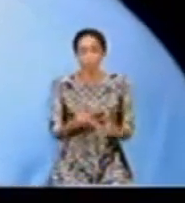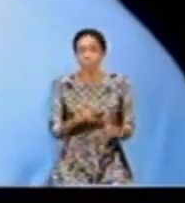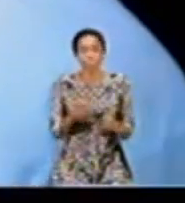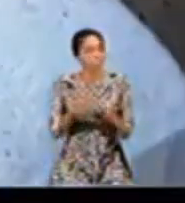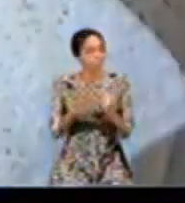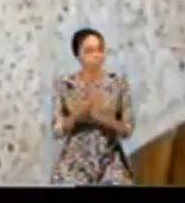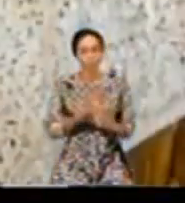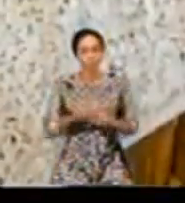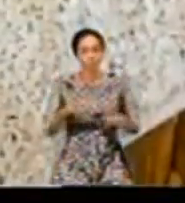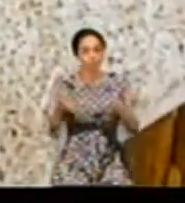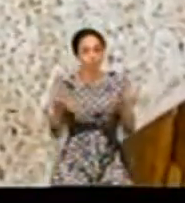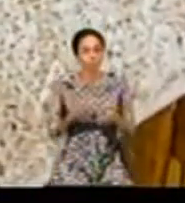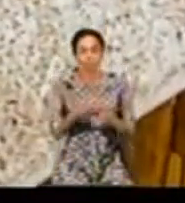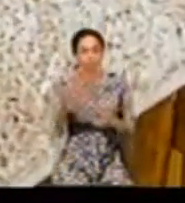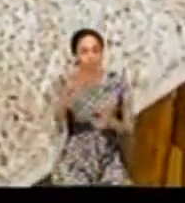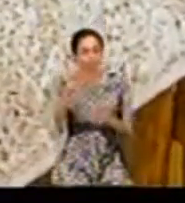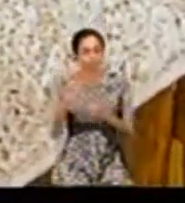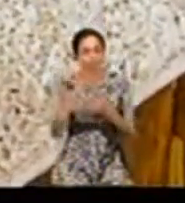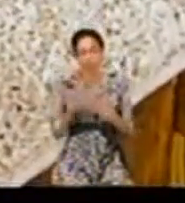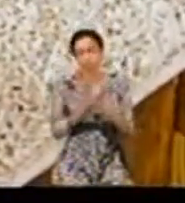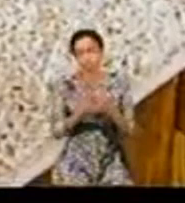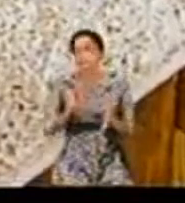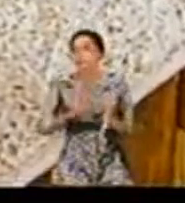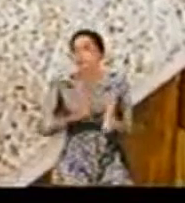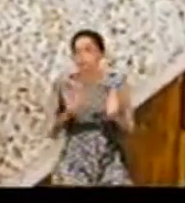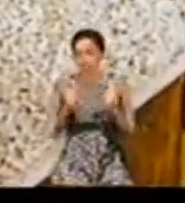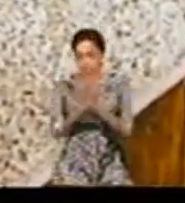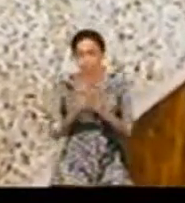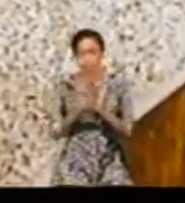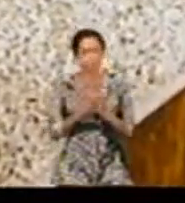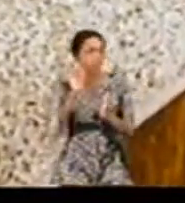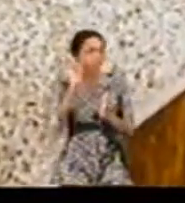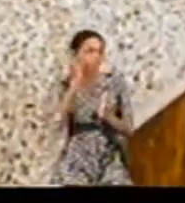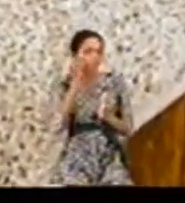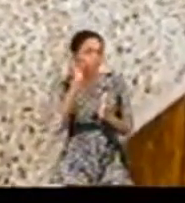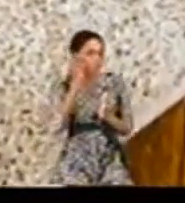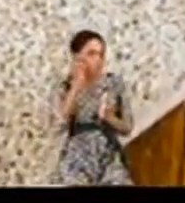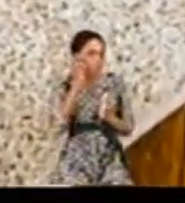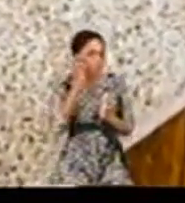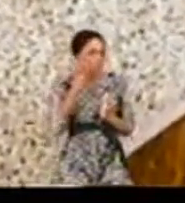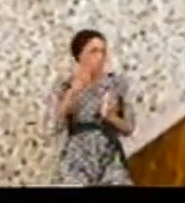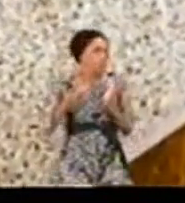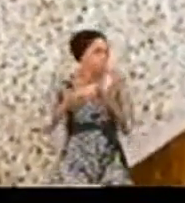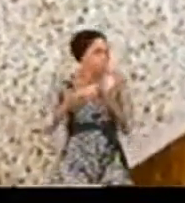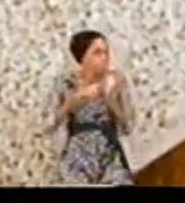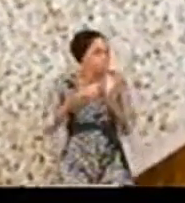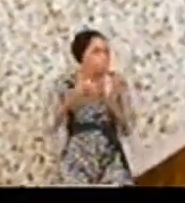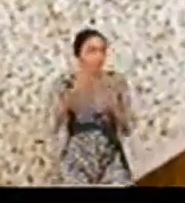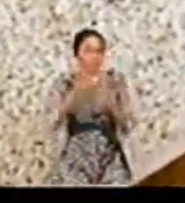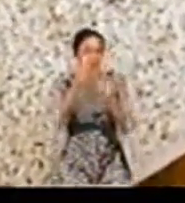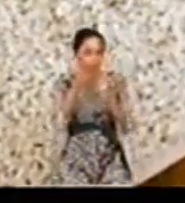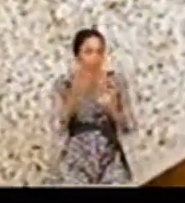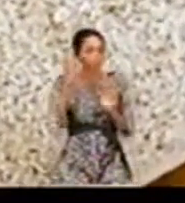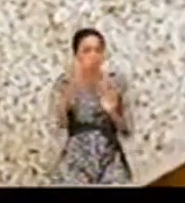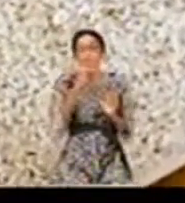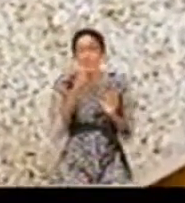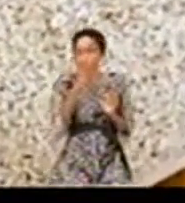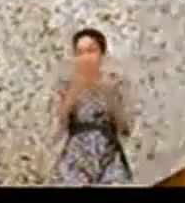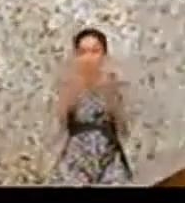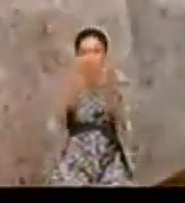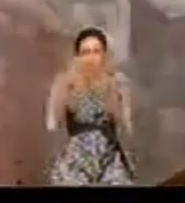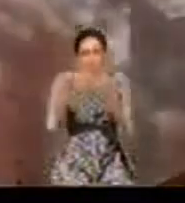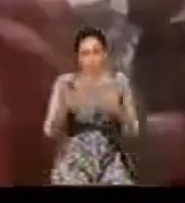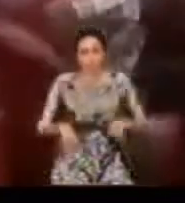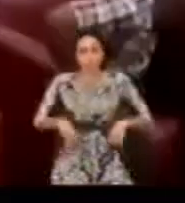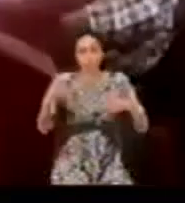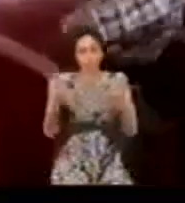perish. And I pray that the fruit of repentance will be visible in every one of our lives in Jesus' name. Let's rise up